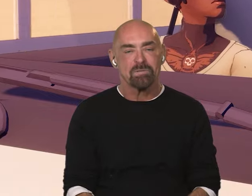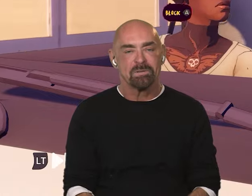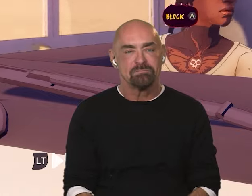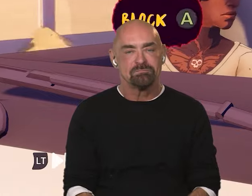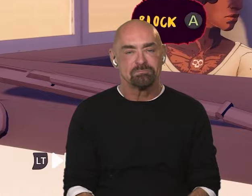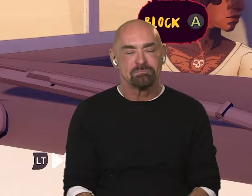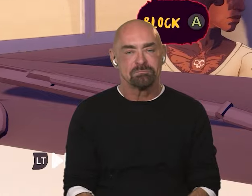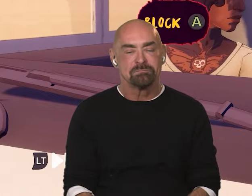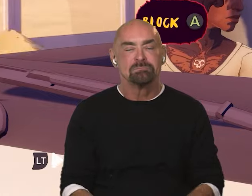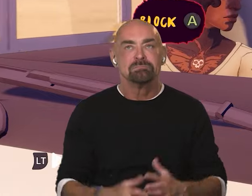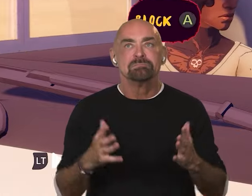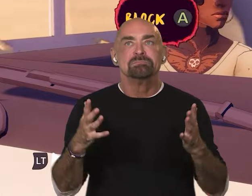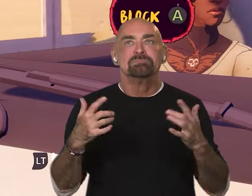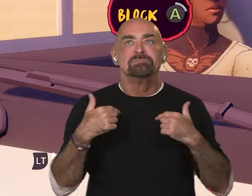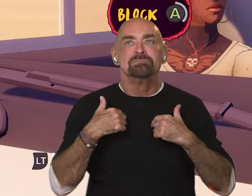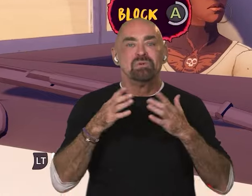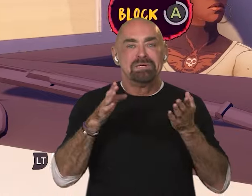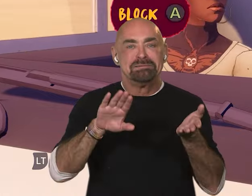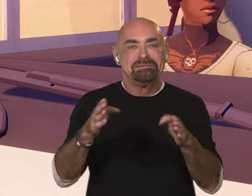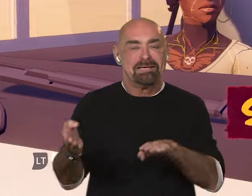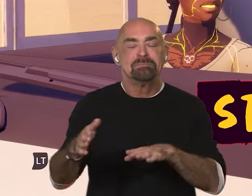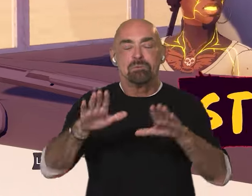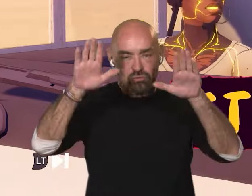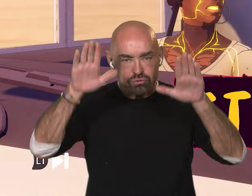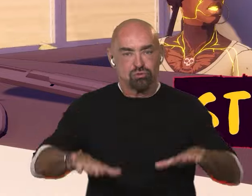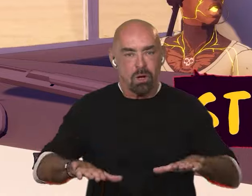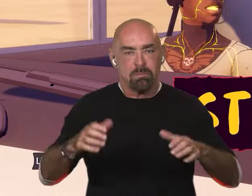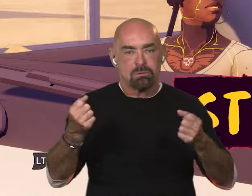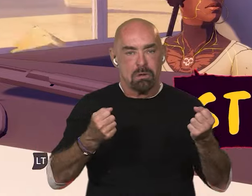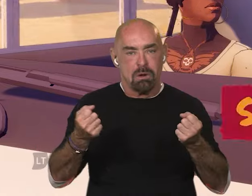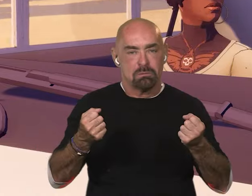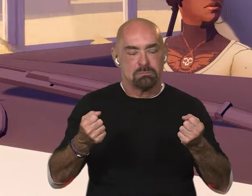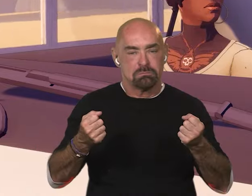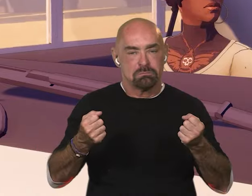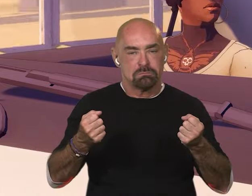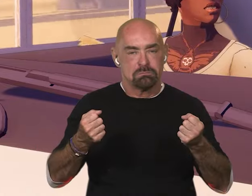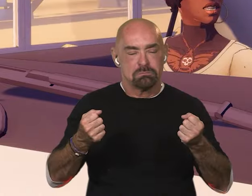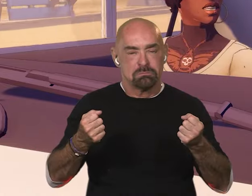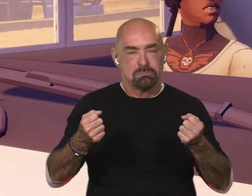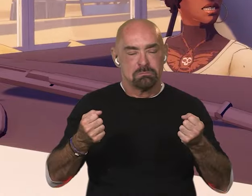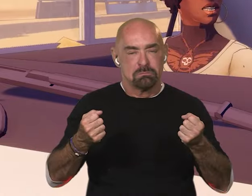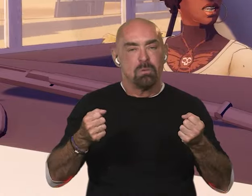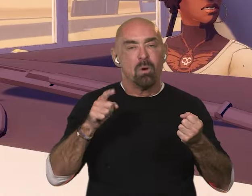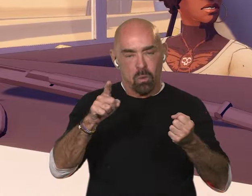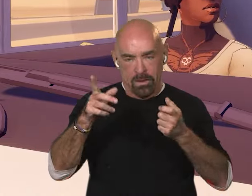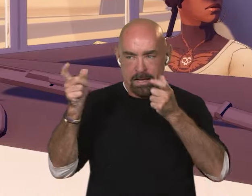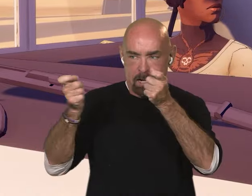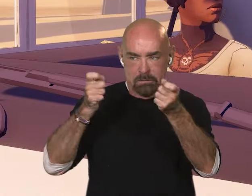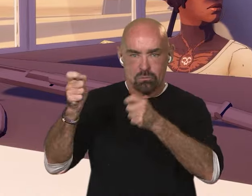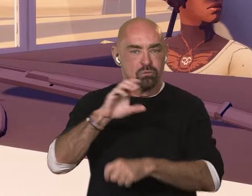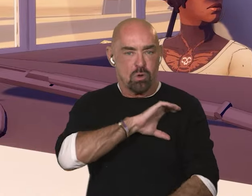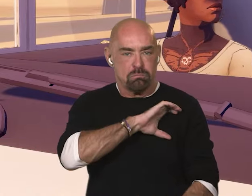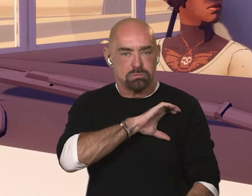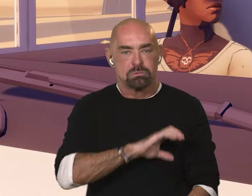We're so dead! Stop the car! We'll handle the cops.